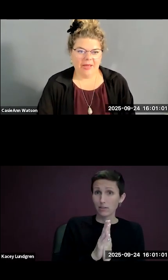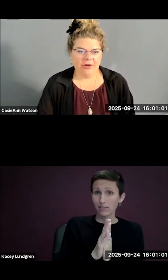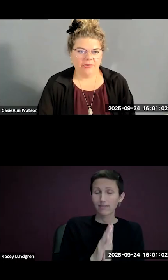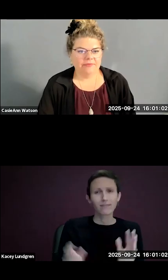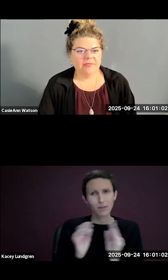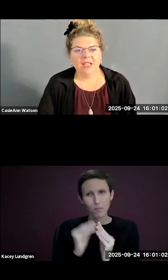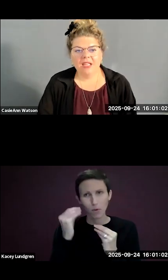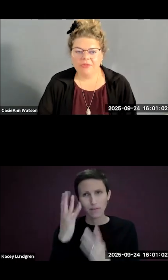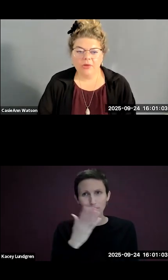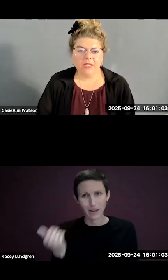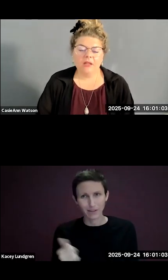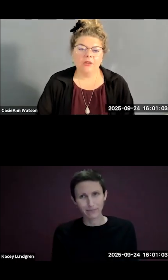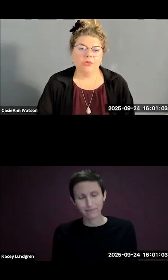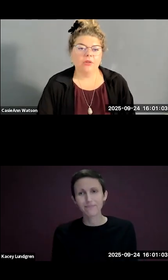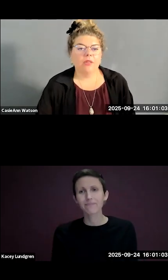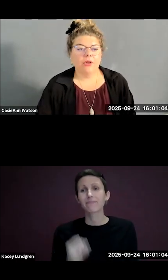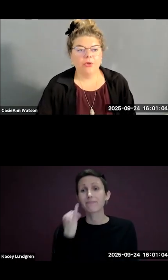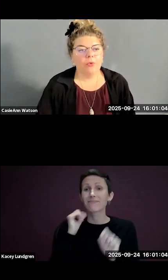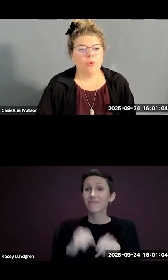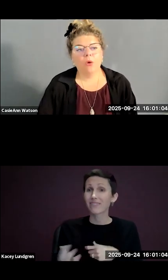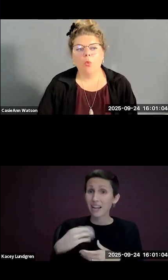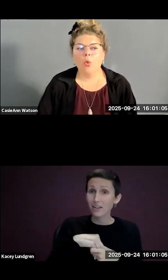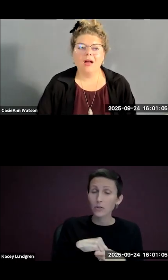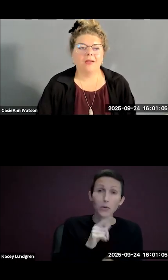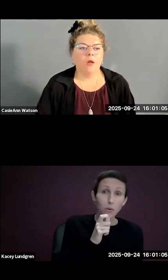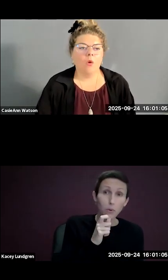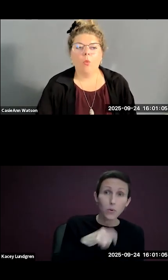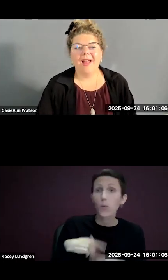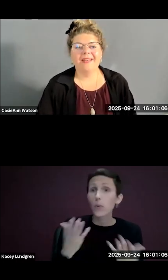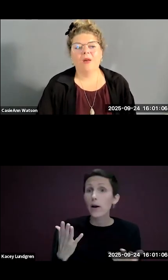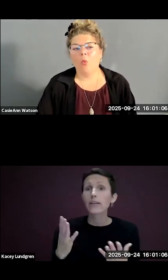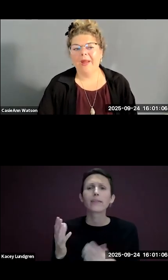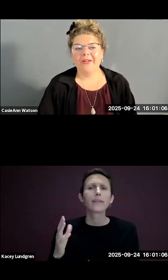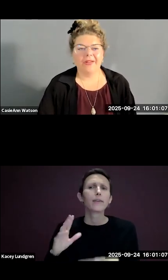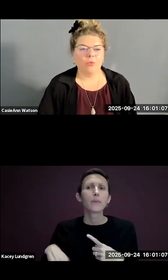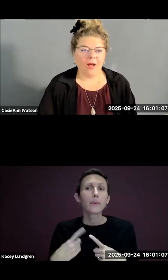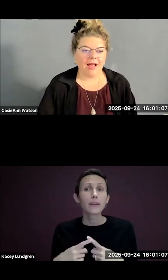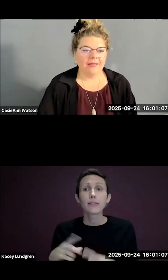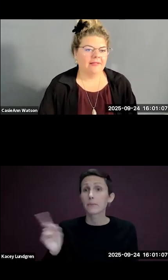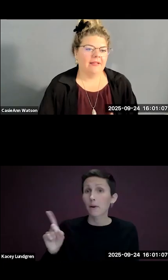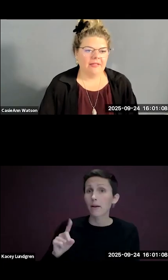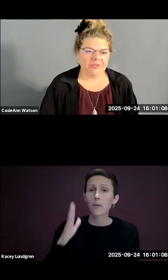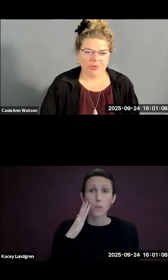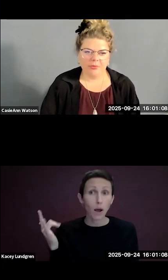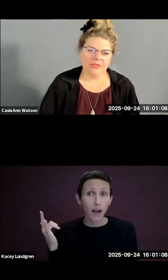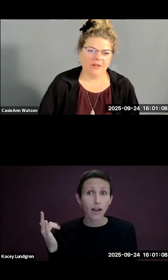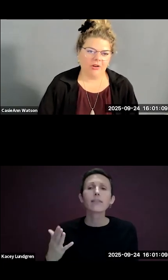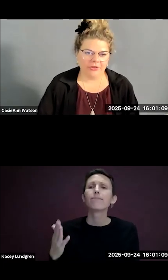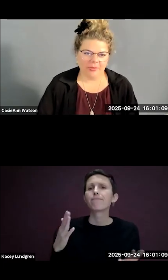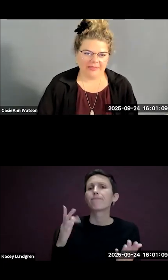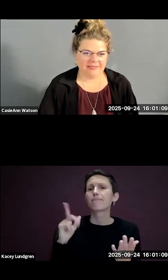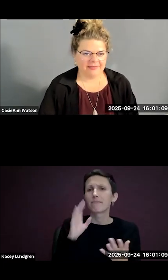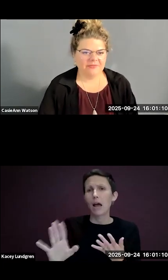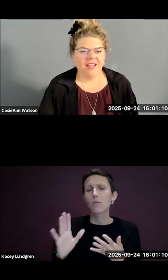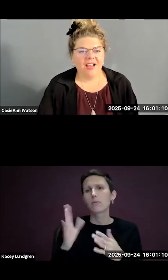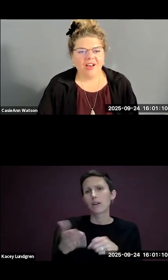information, the better. If you can include the who, what, when, where, and why, that should pretty much cover